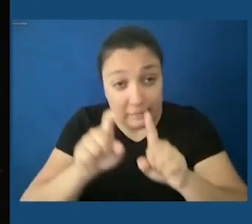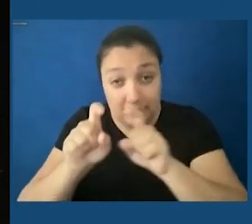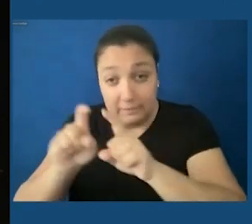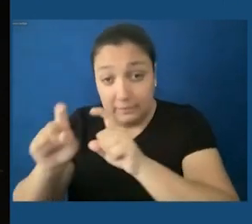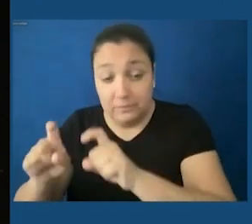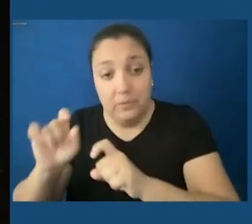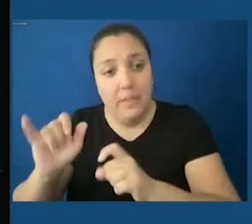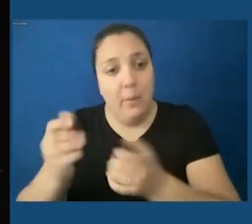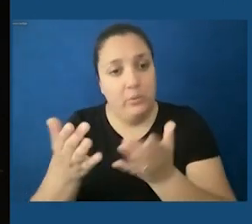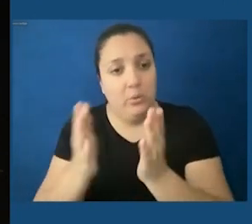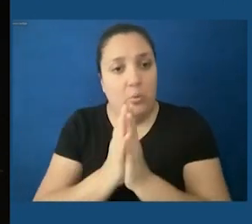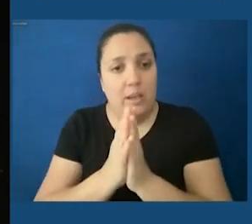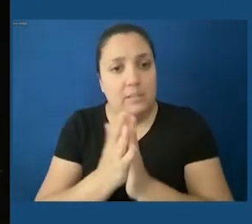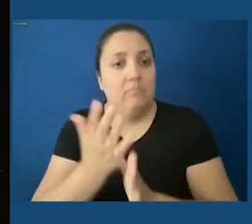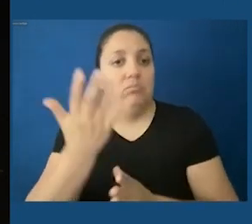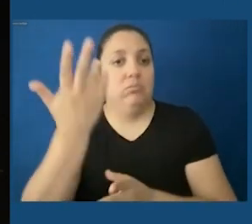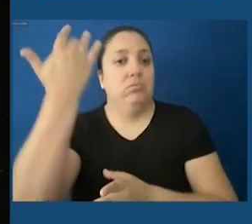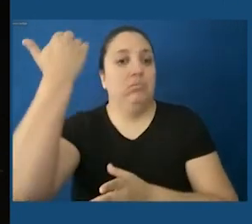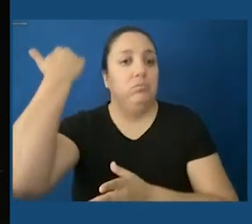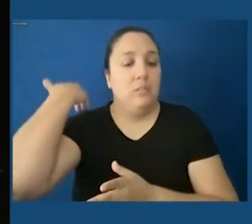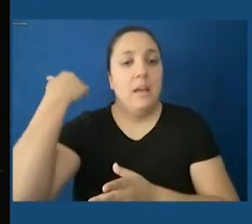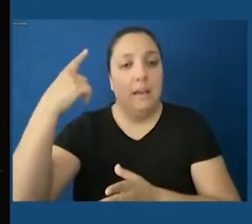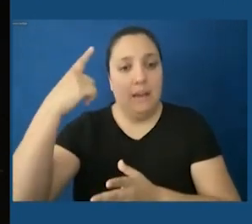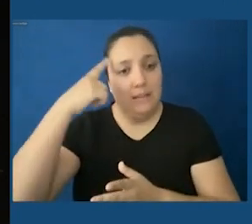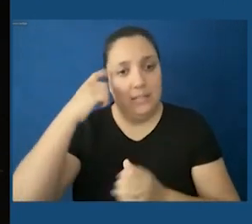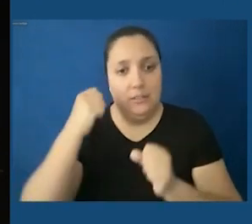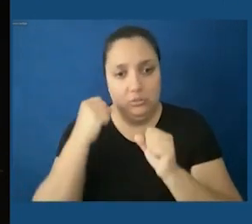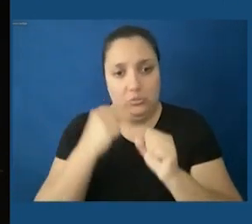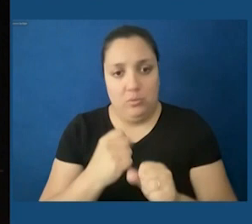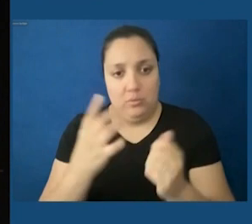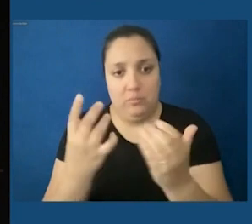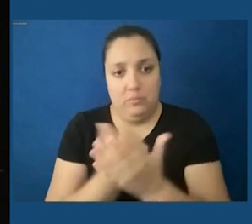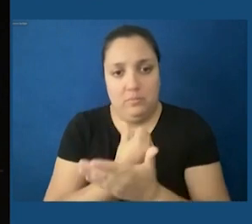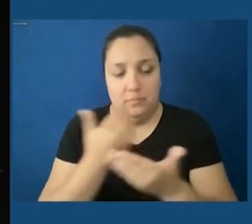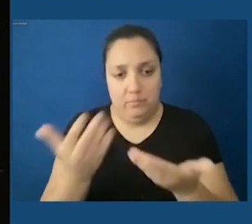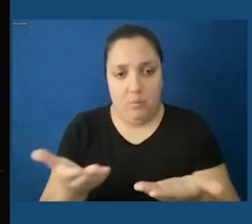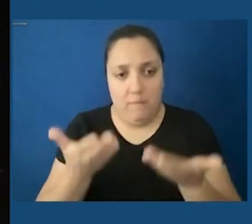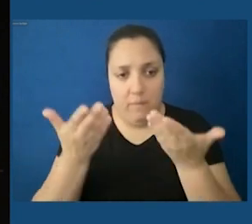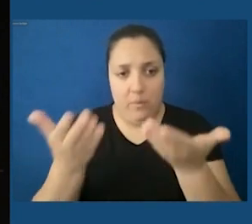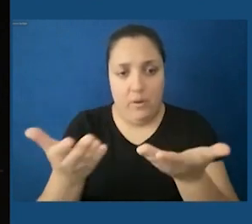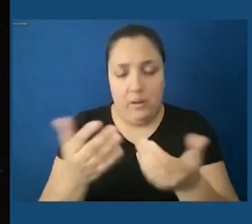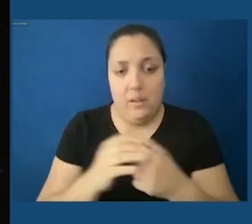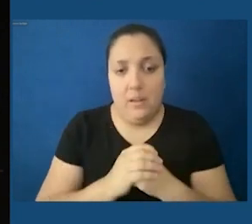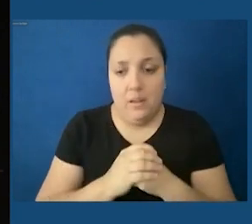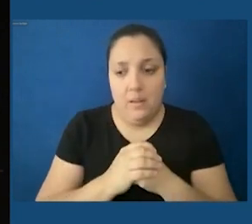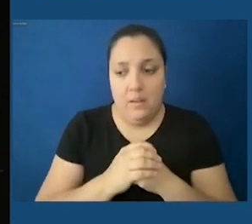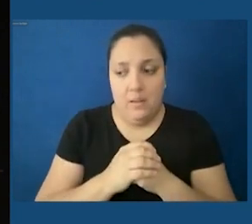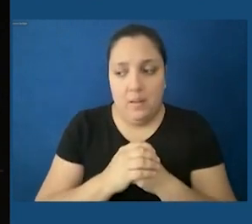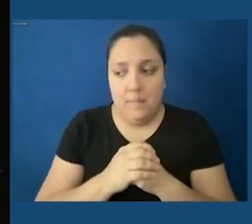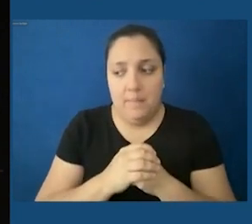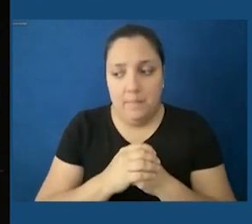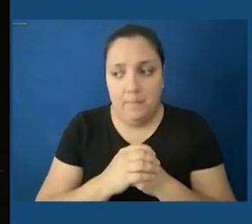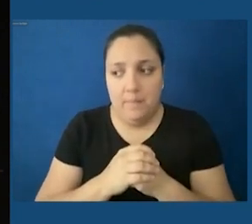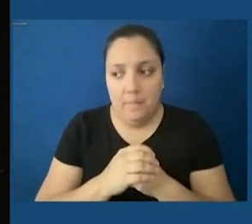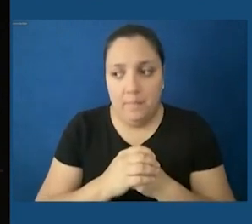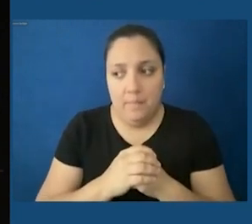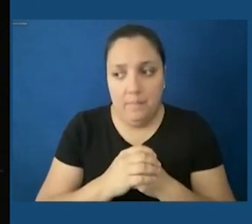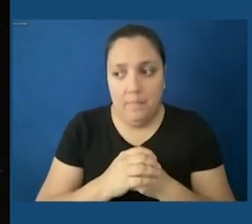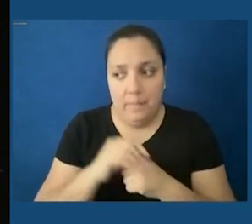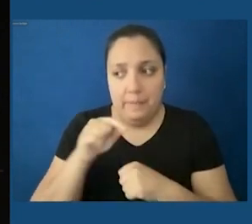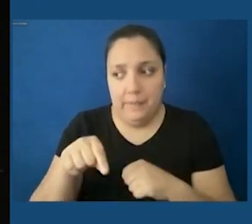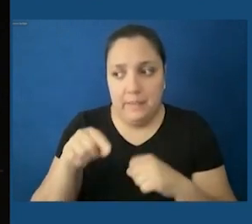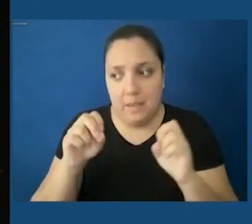that was a while back, and I think it's strong for us to be able to put forward some of these capacity building opportunities for